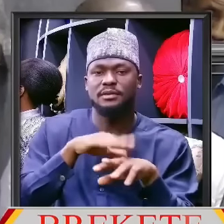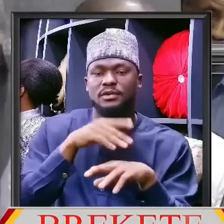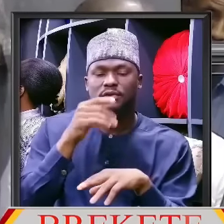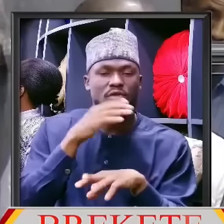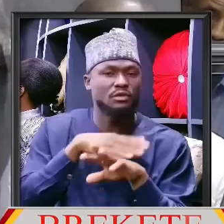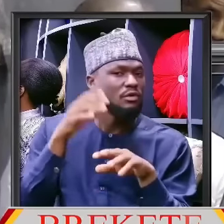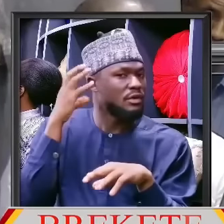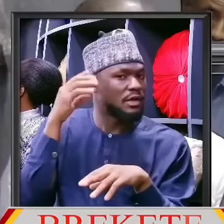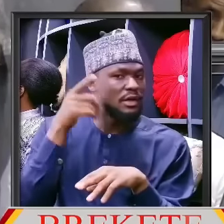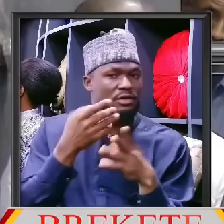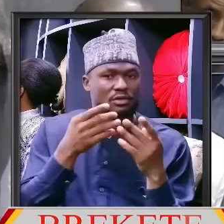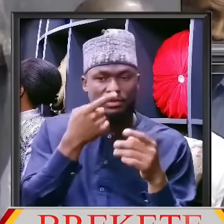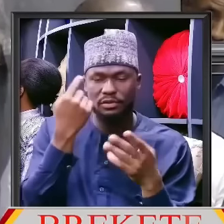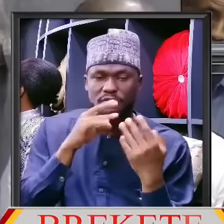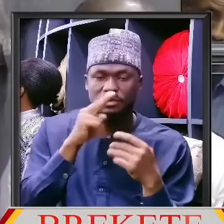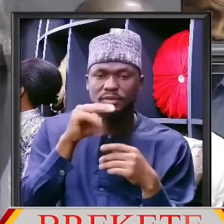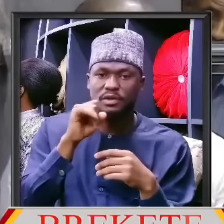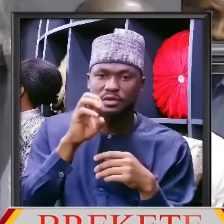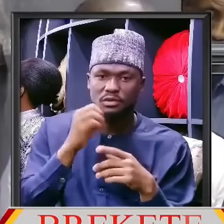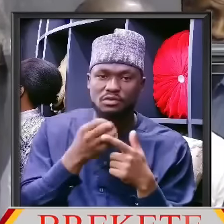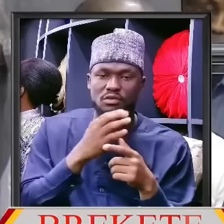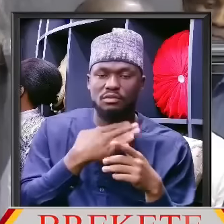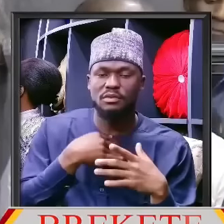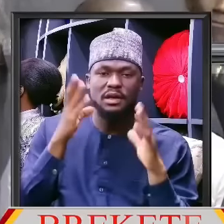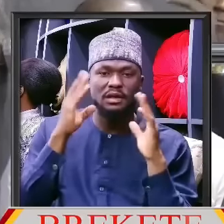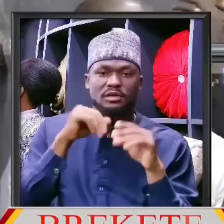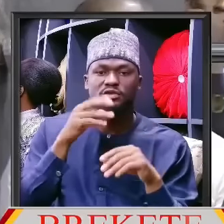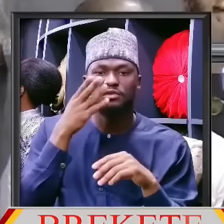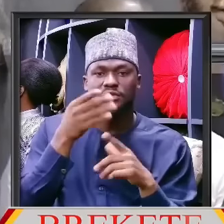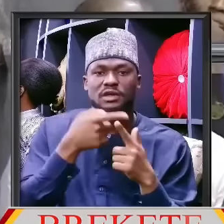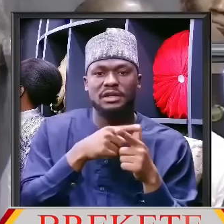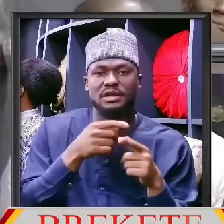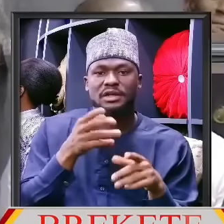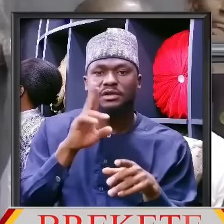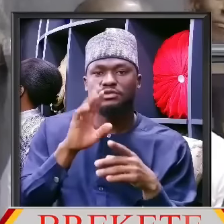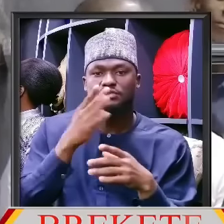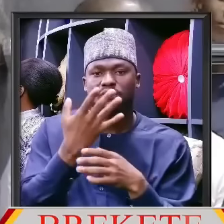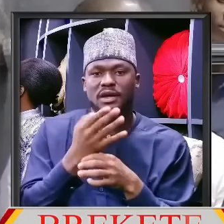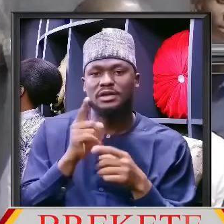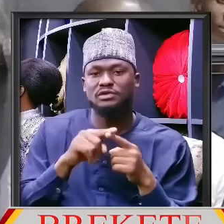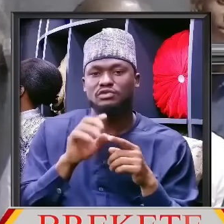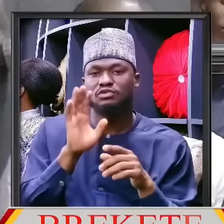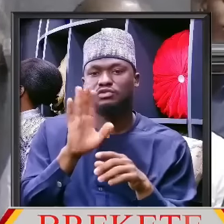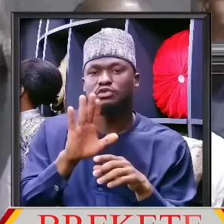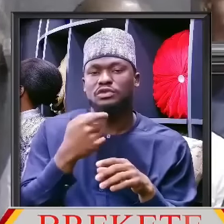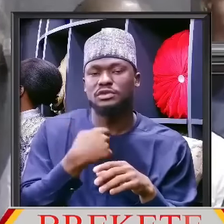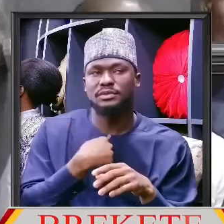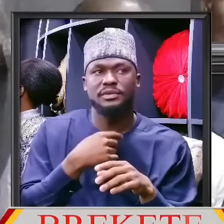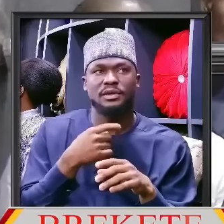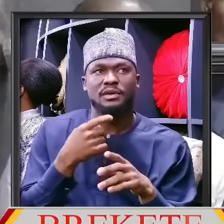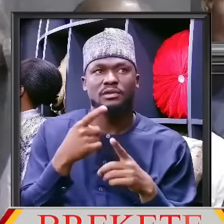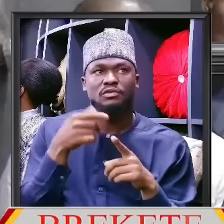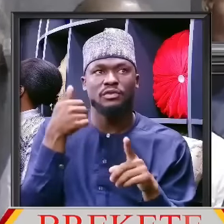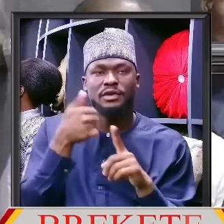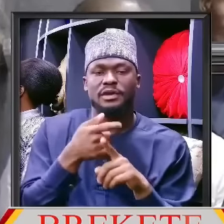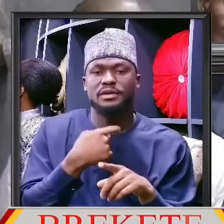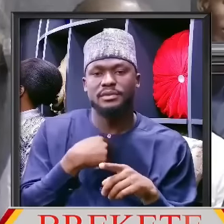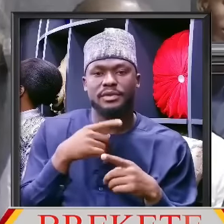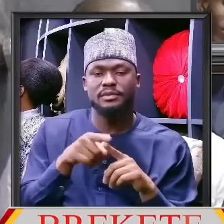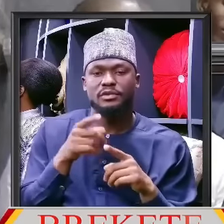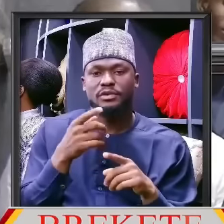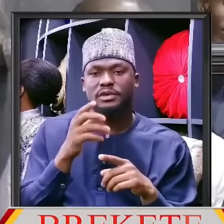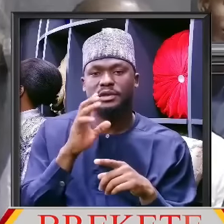you because noise day or my attention no day. You come move your hand, make you take and touch me, hit me, make I hear. The